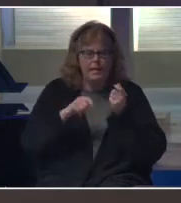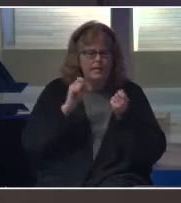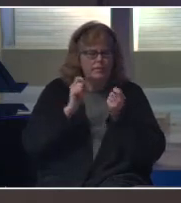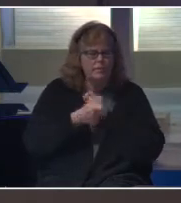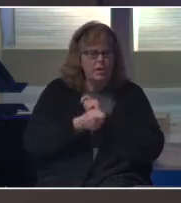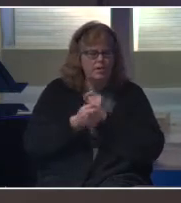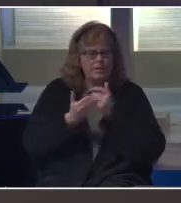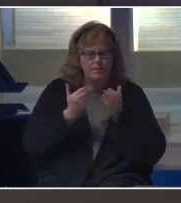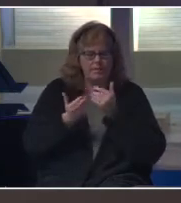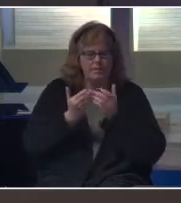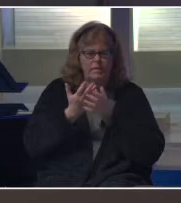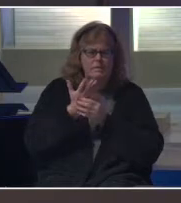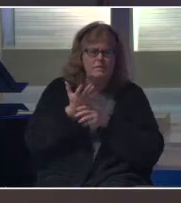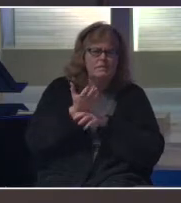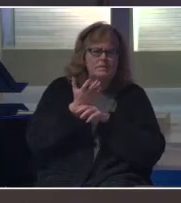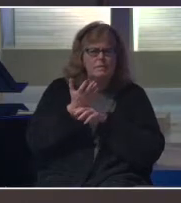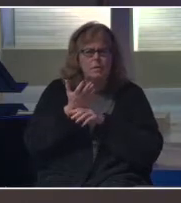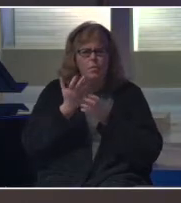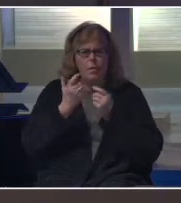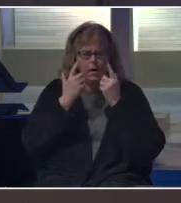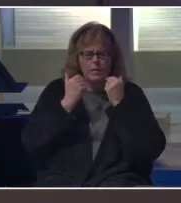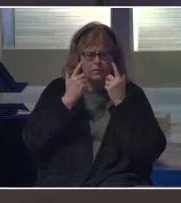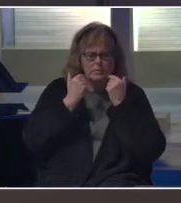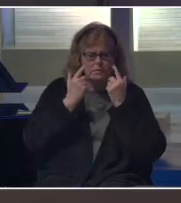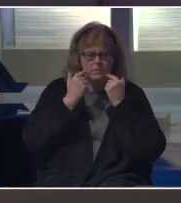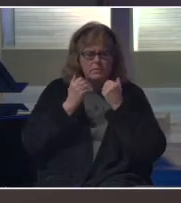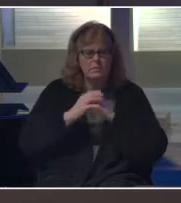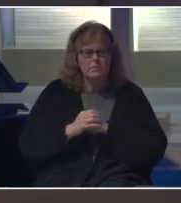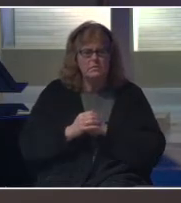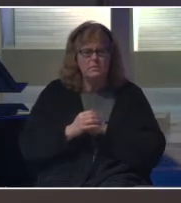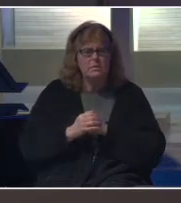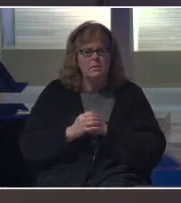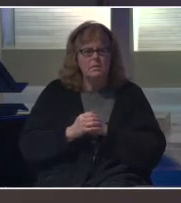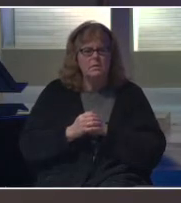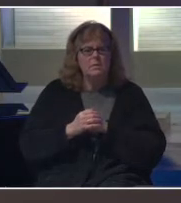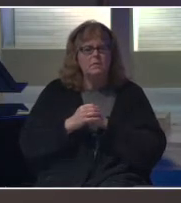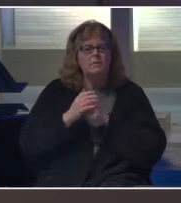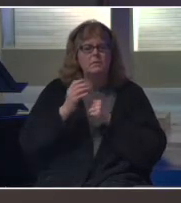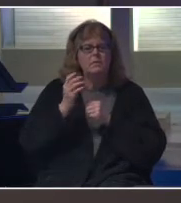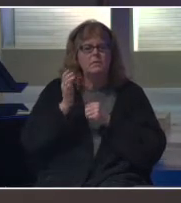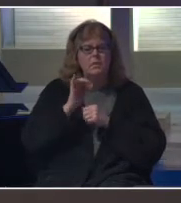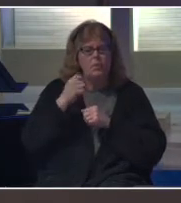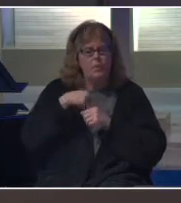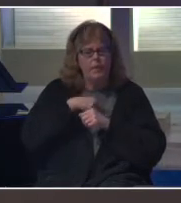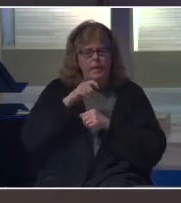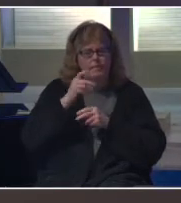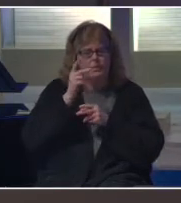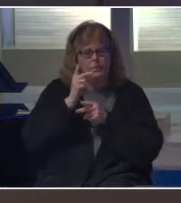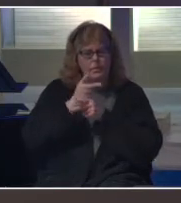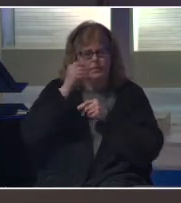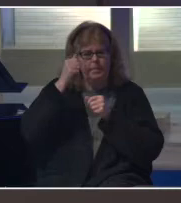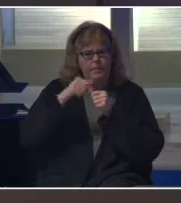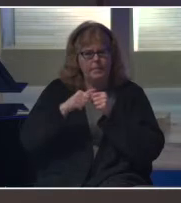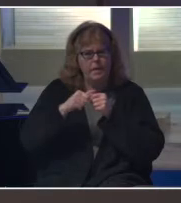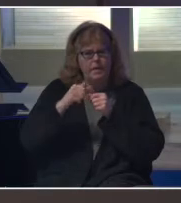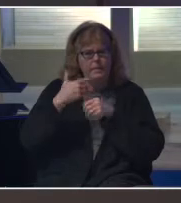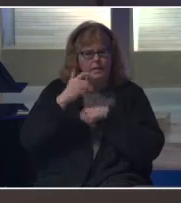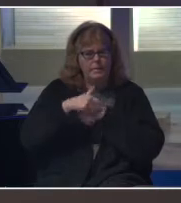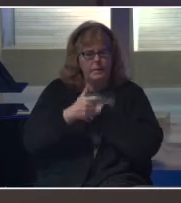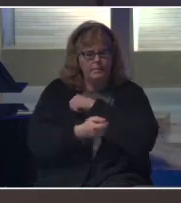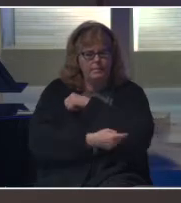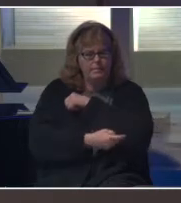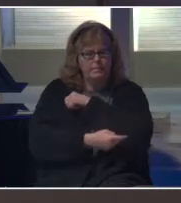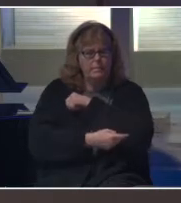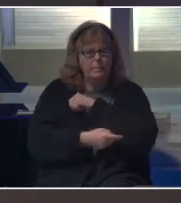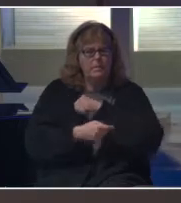mind, though he sought it with tears." And so we need to keep this in mind the next time we're tempted to forget